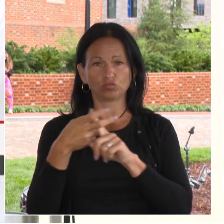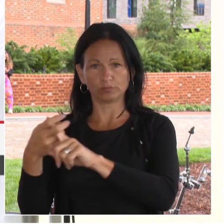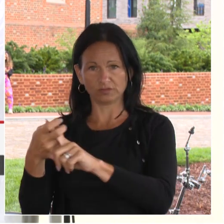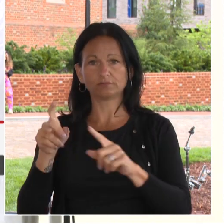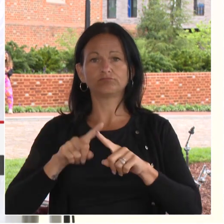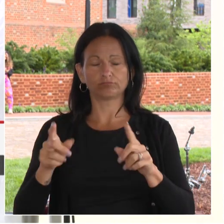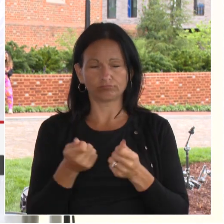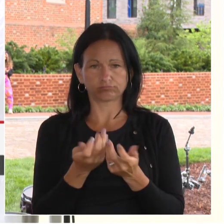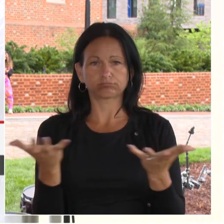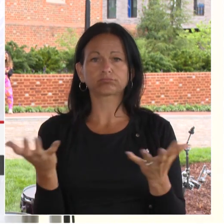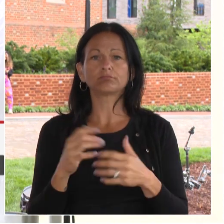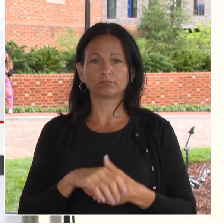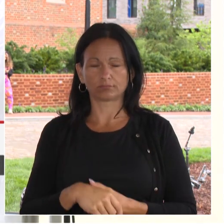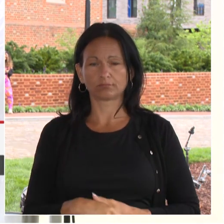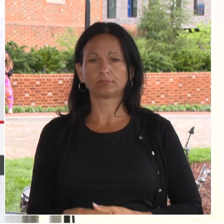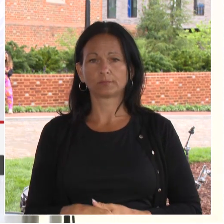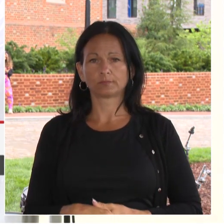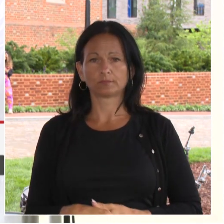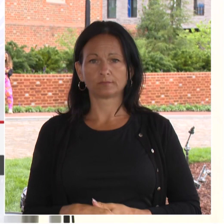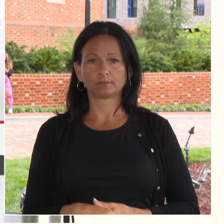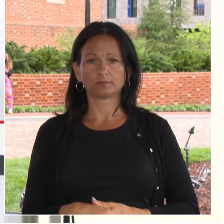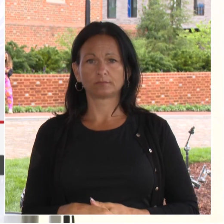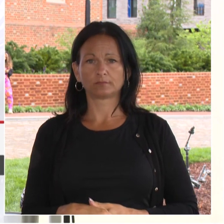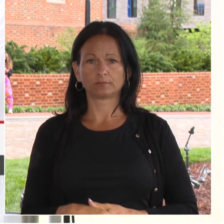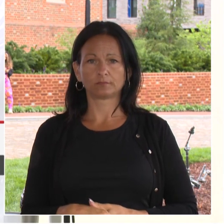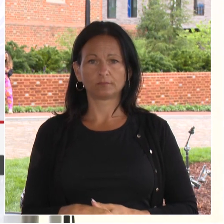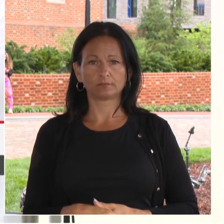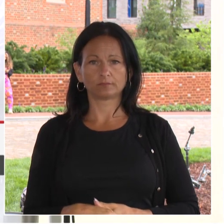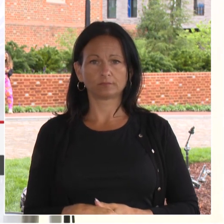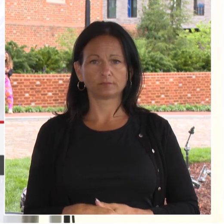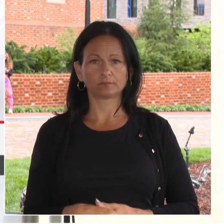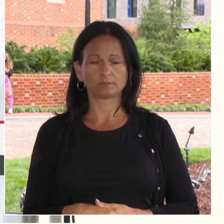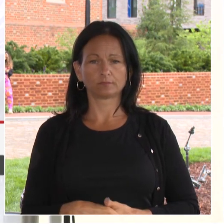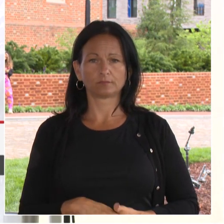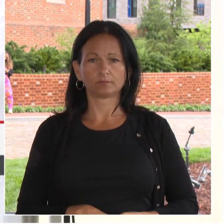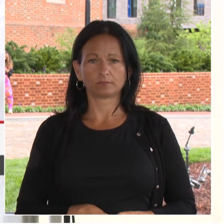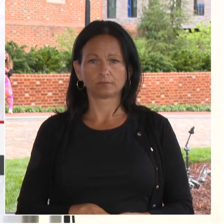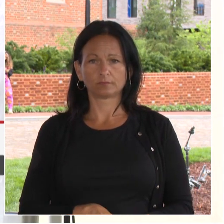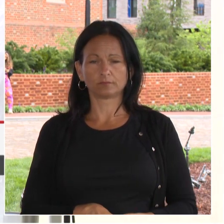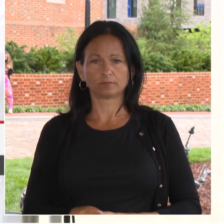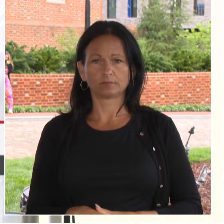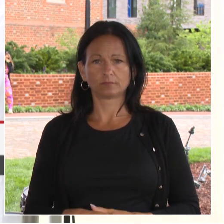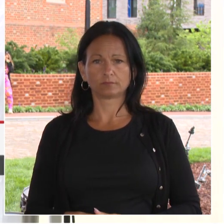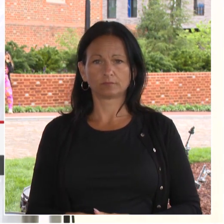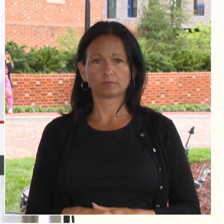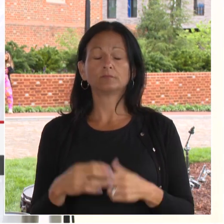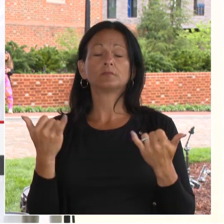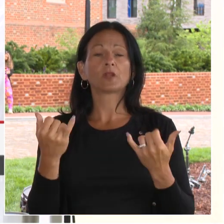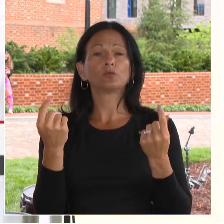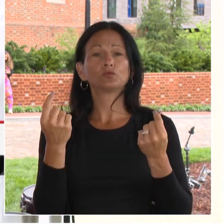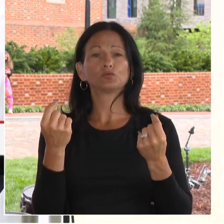Ridge and hope you agree that our efforts to deliver on that vision were successful here. Thank you.